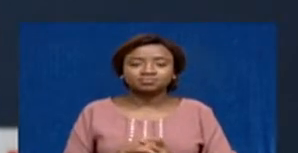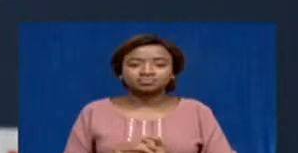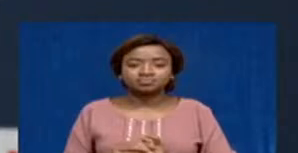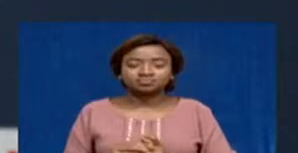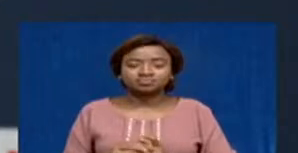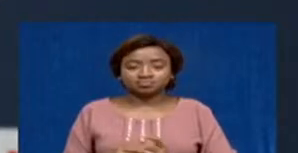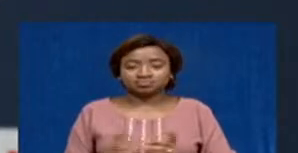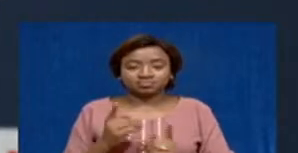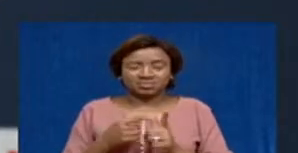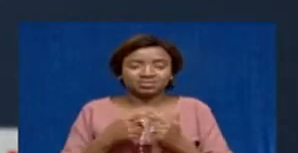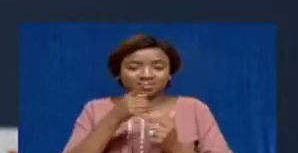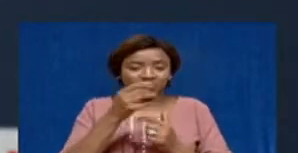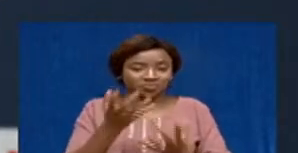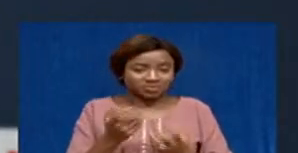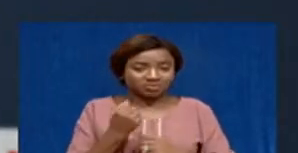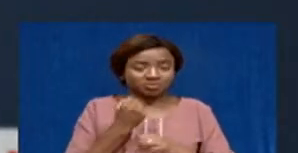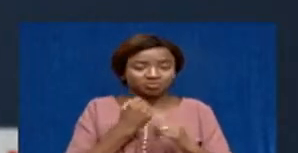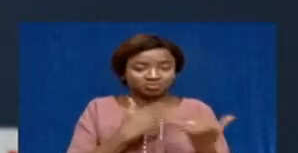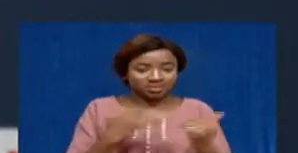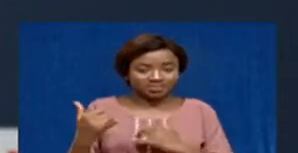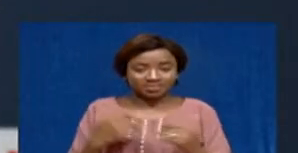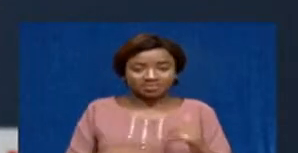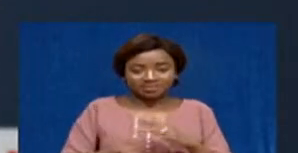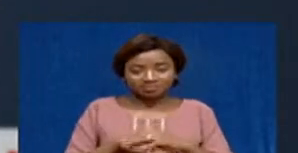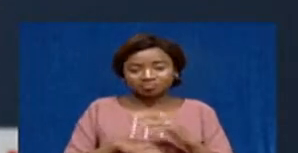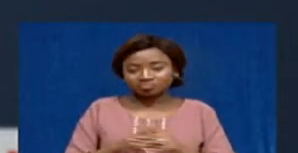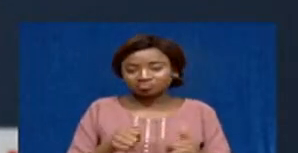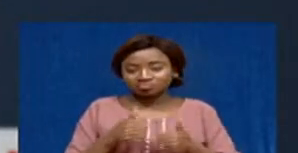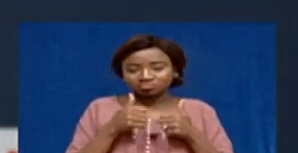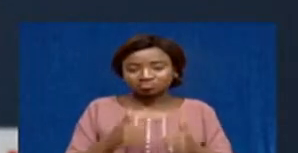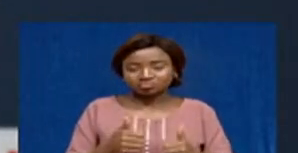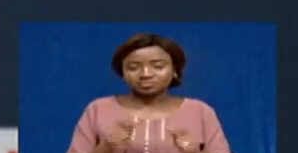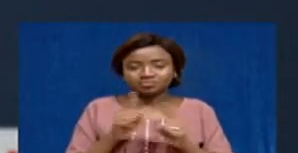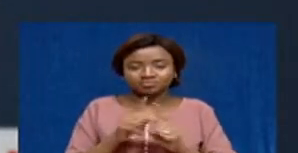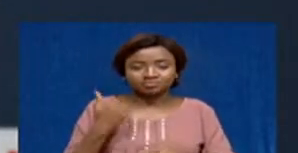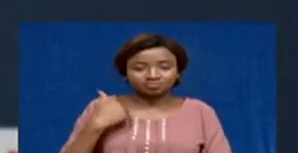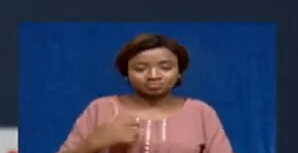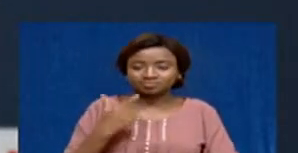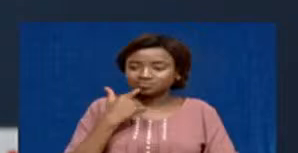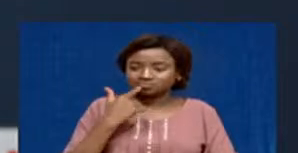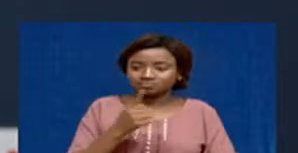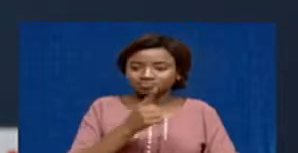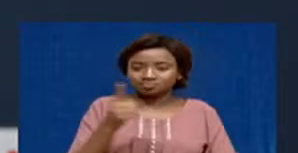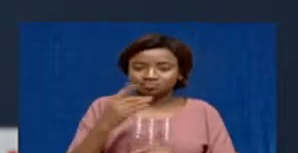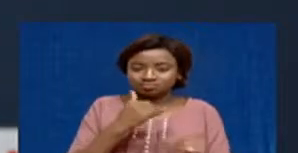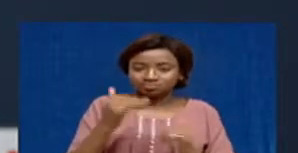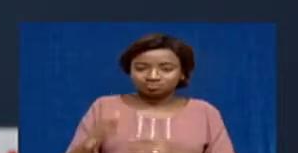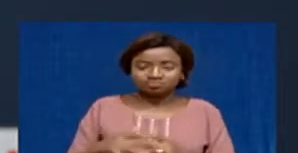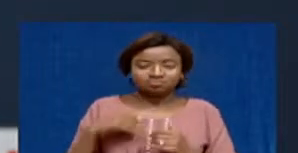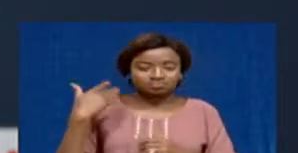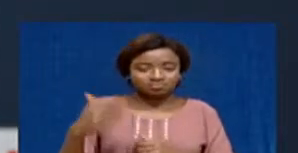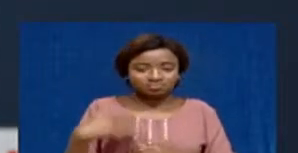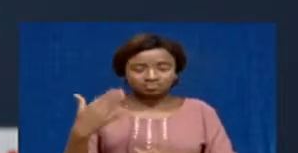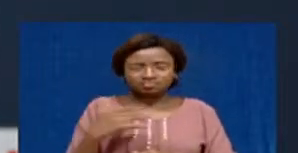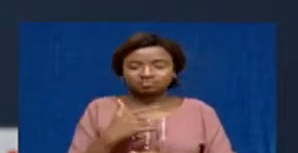we have to be very good with the ball. And I said this to my players. We need to play